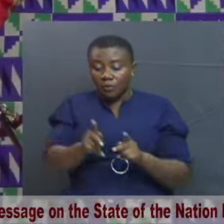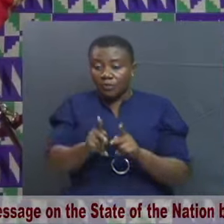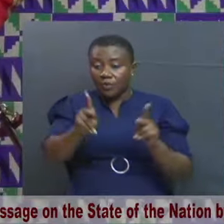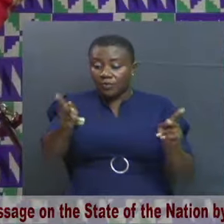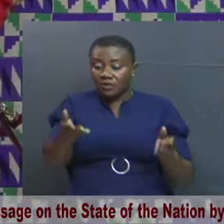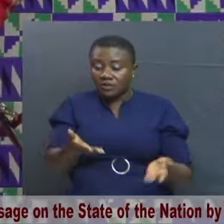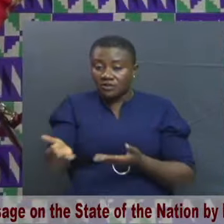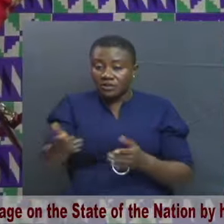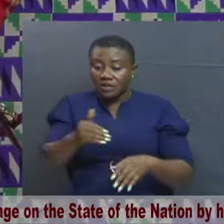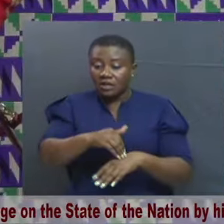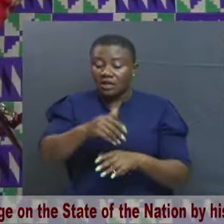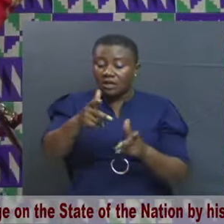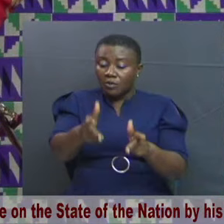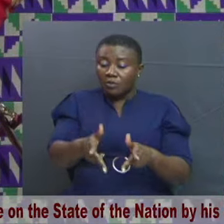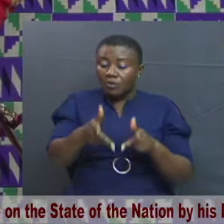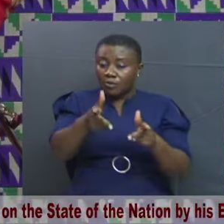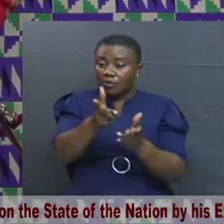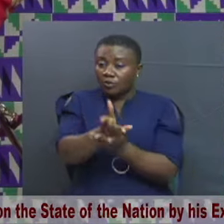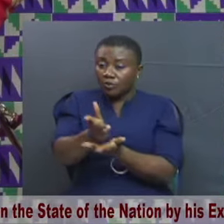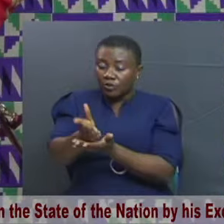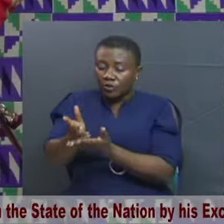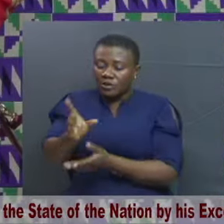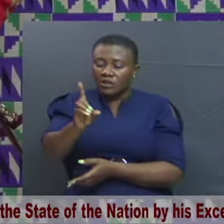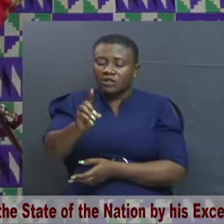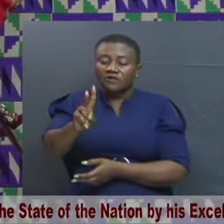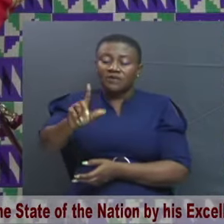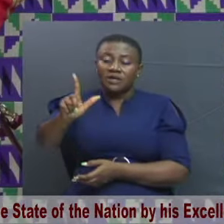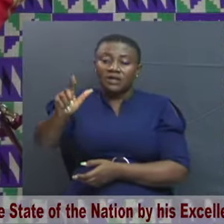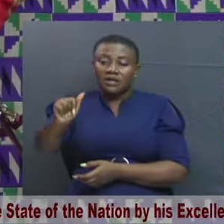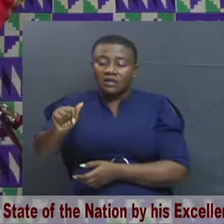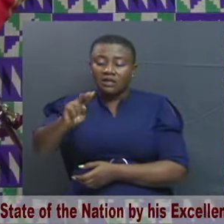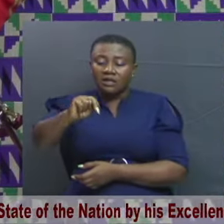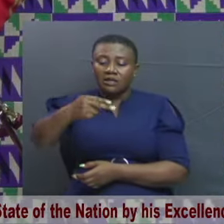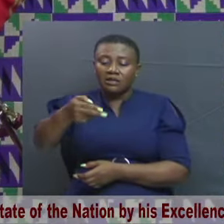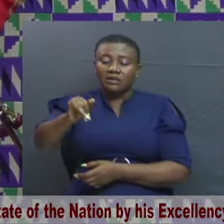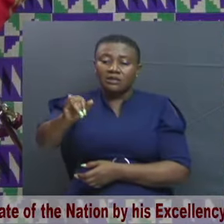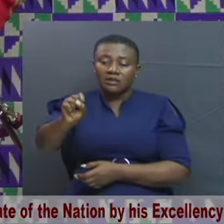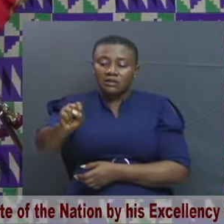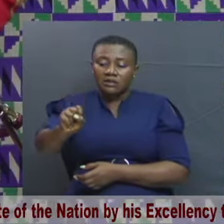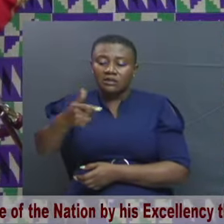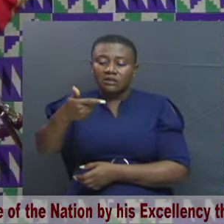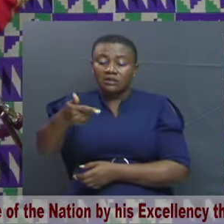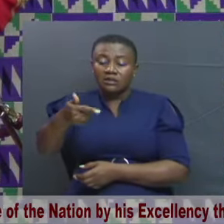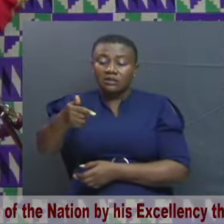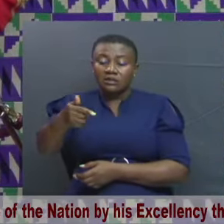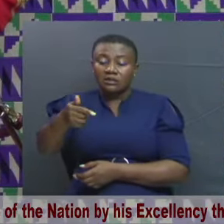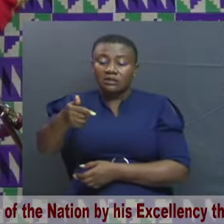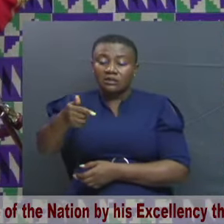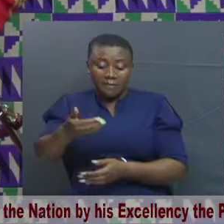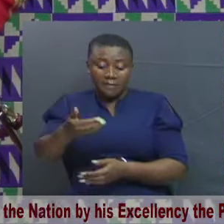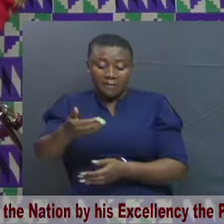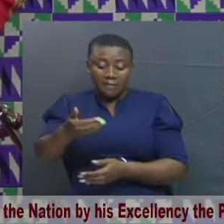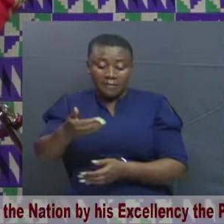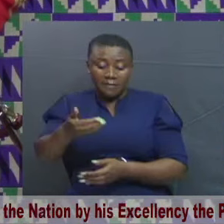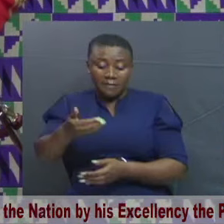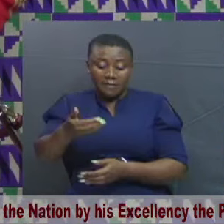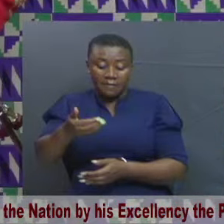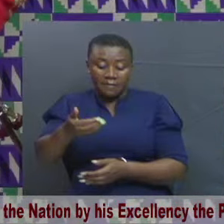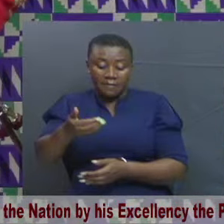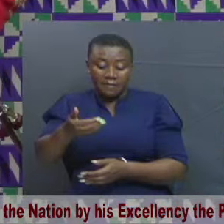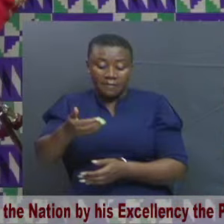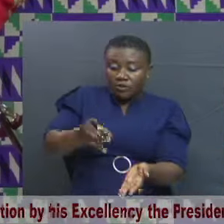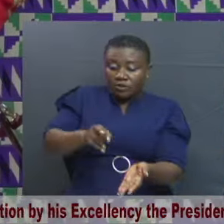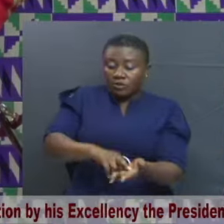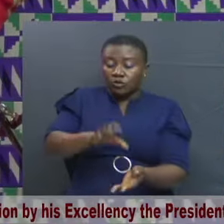D dvla nhis gr births and deaths regist of